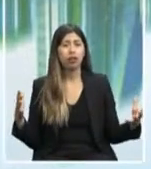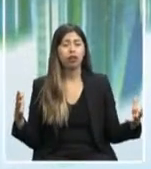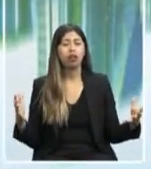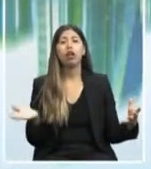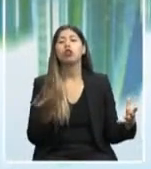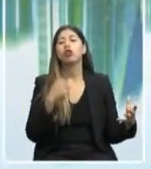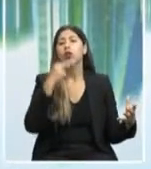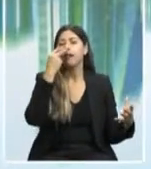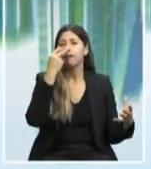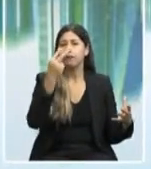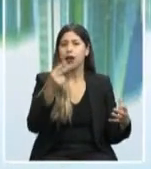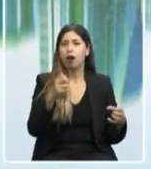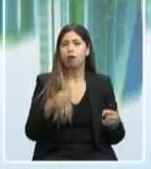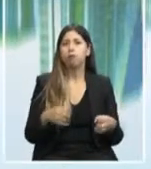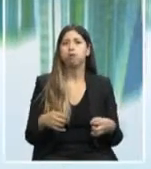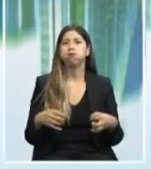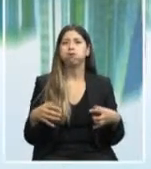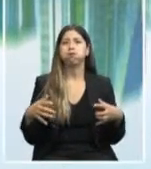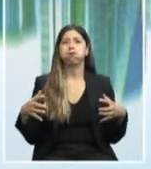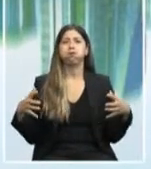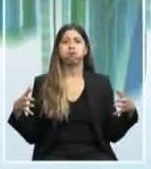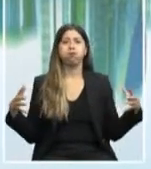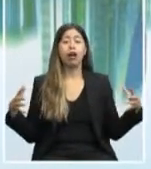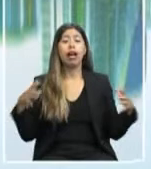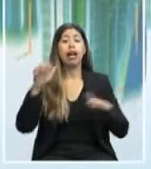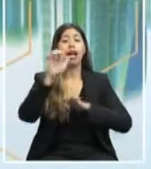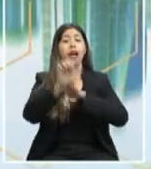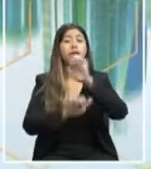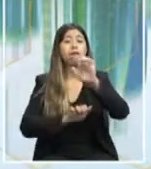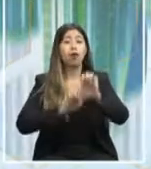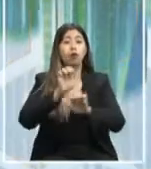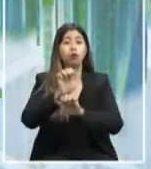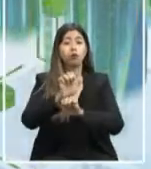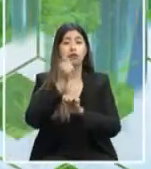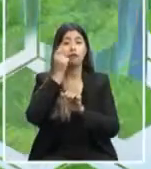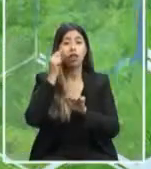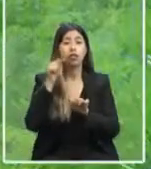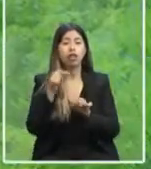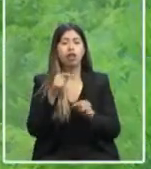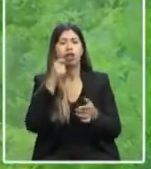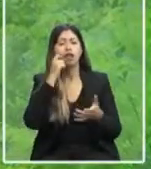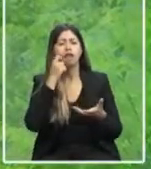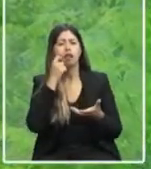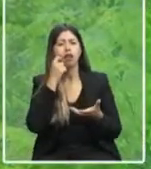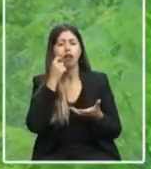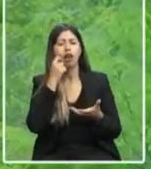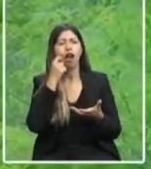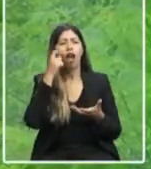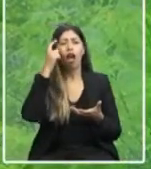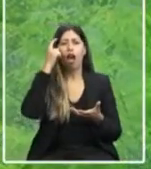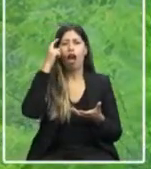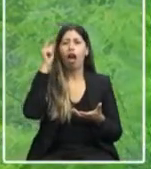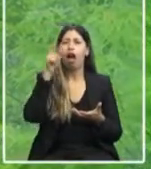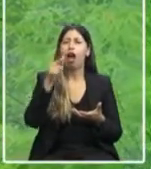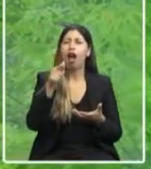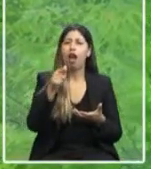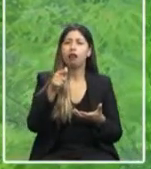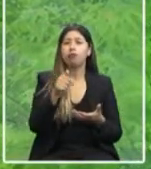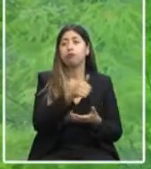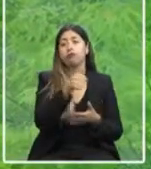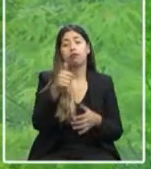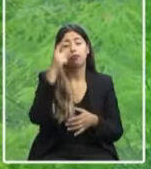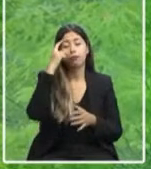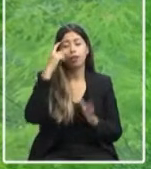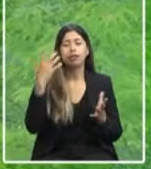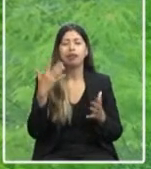evolutionary perspective, we're not thinking only about, you know, what everyone will say, that is the diet that